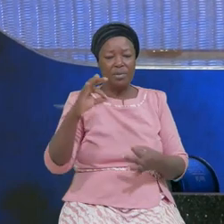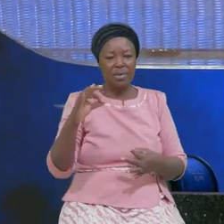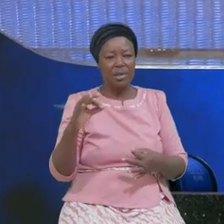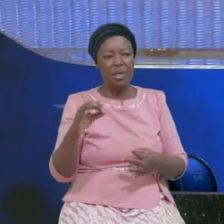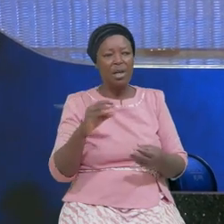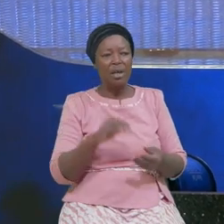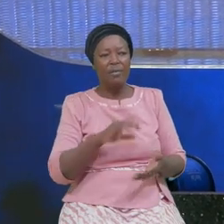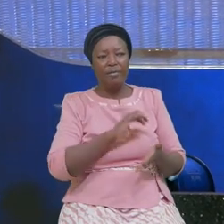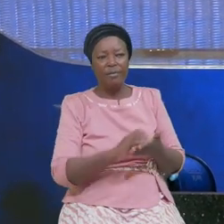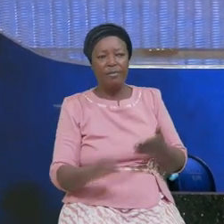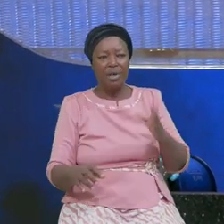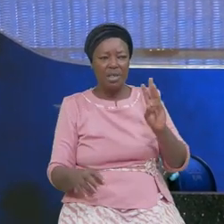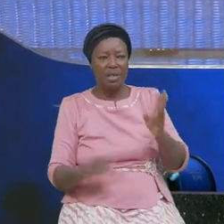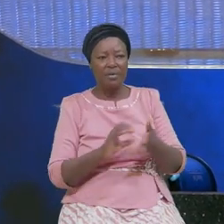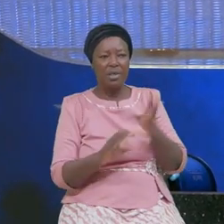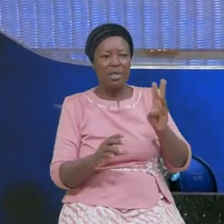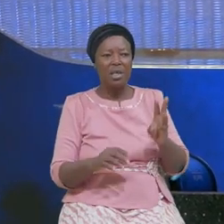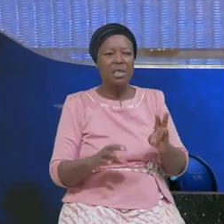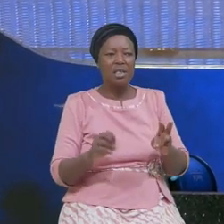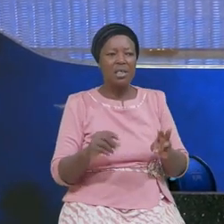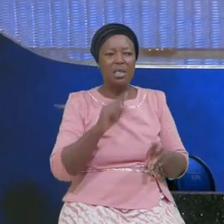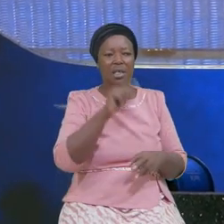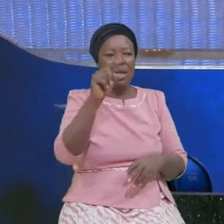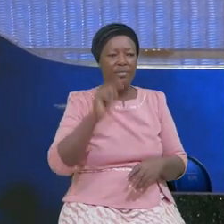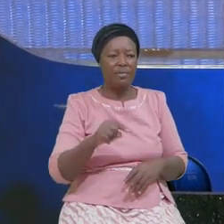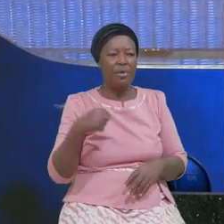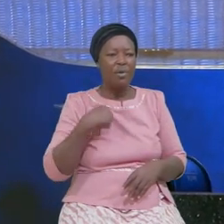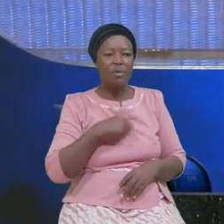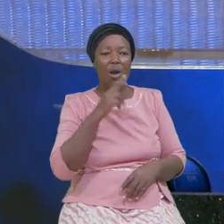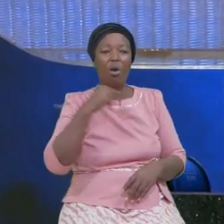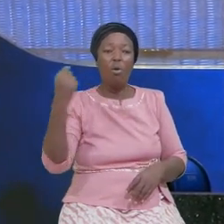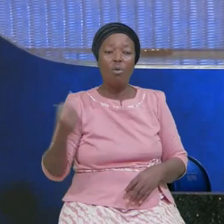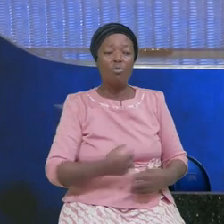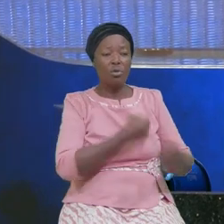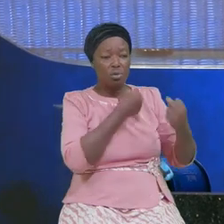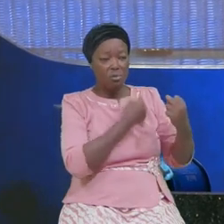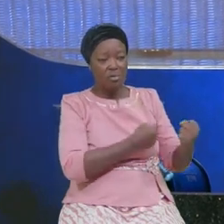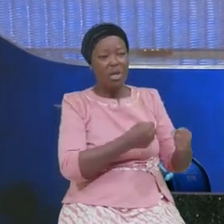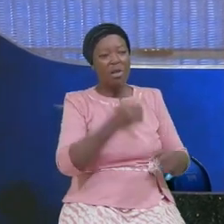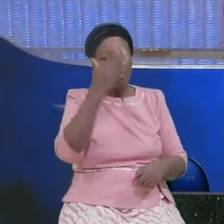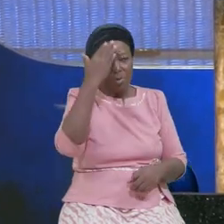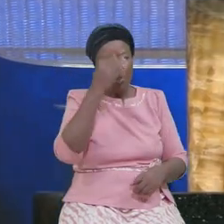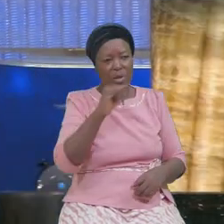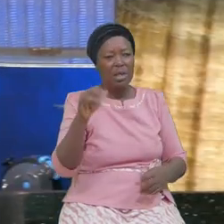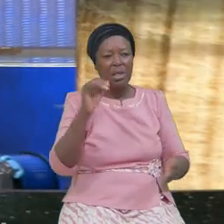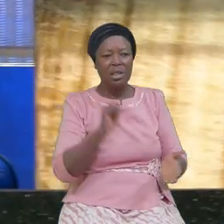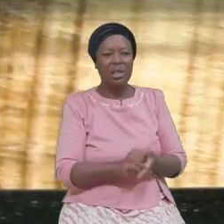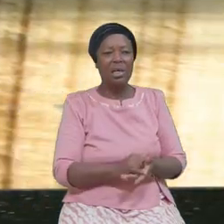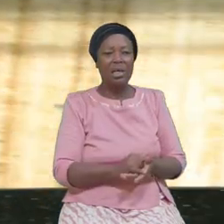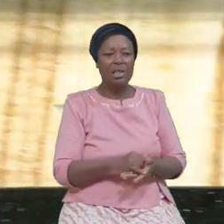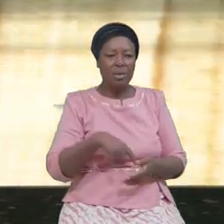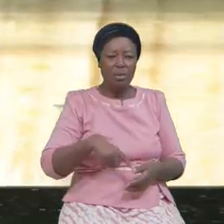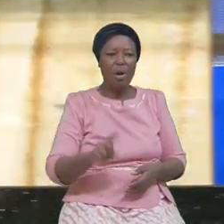Verse 6, it says, wherefore we're always confident, knowing that